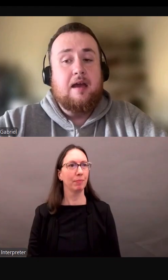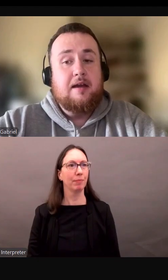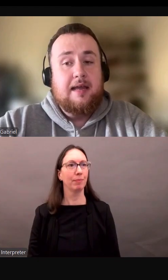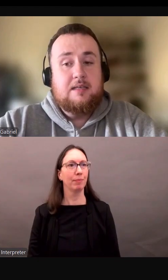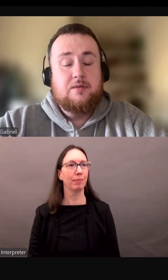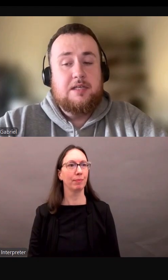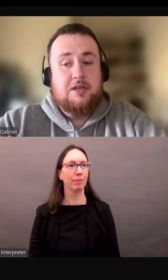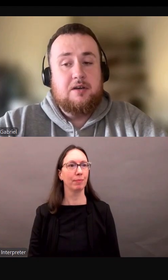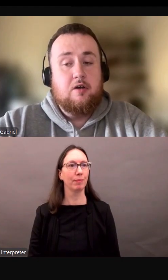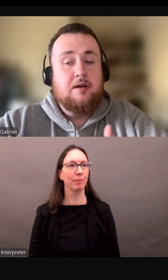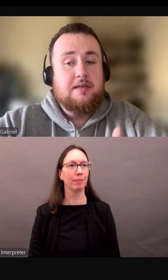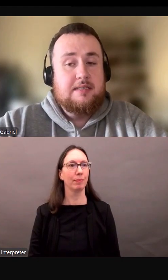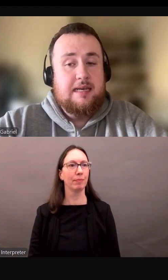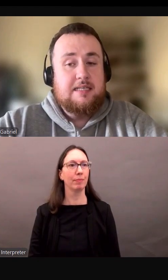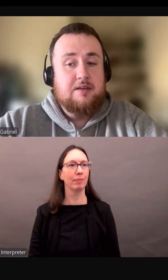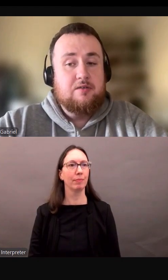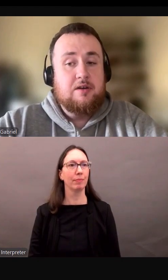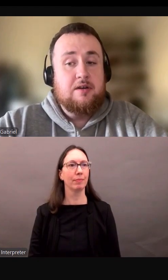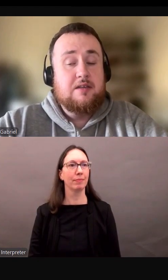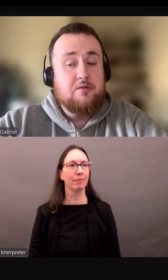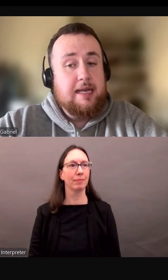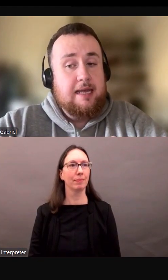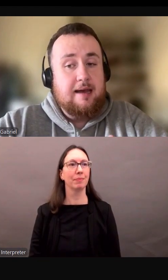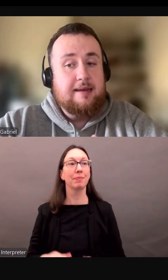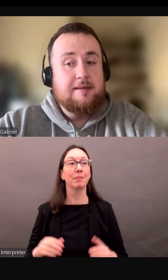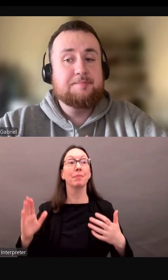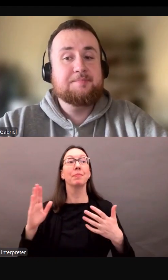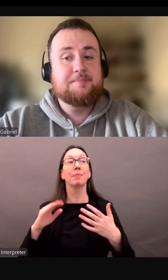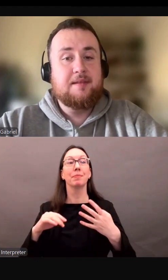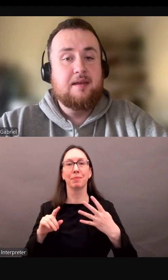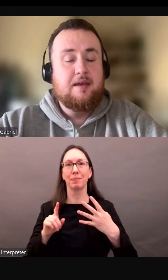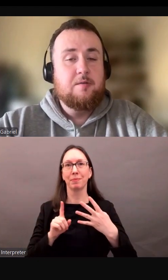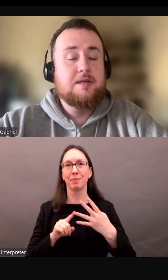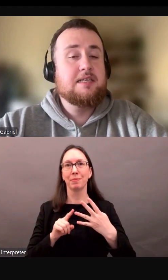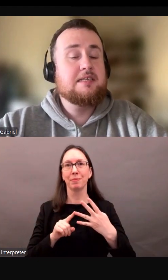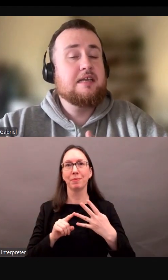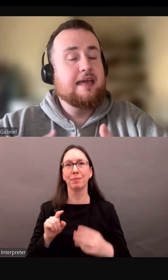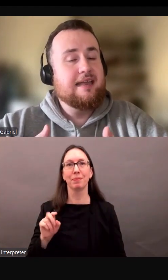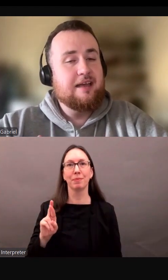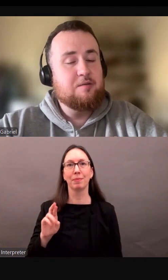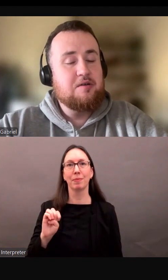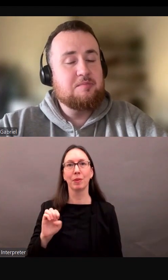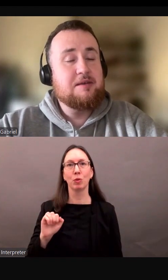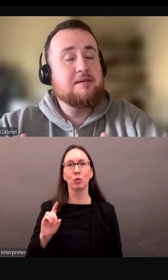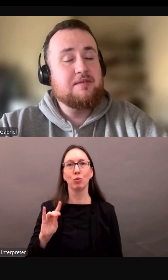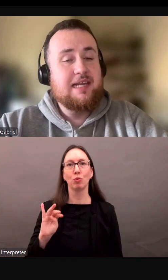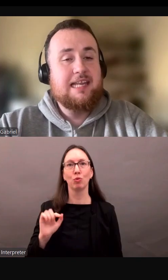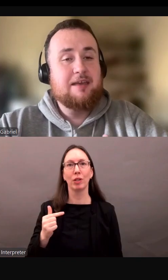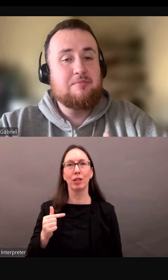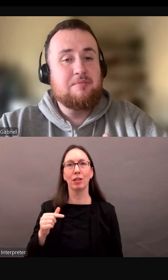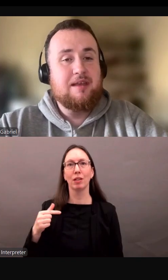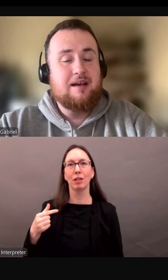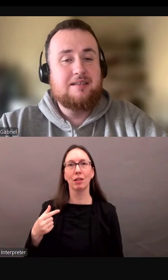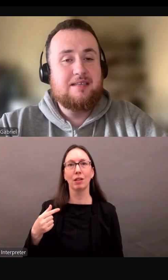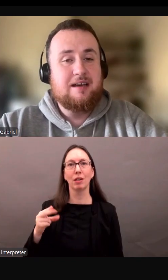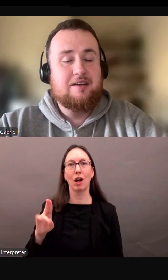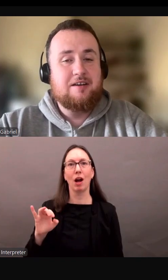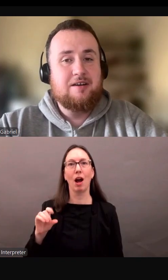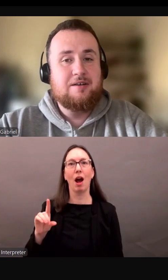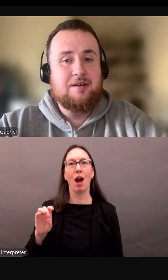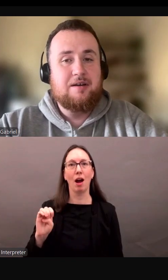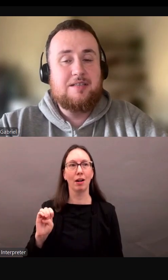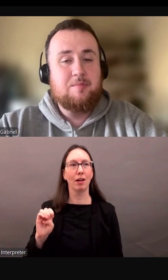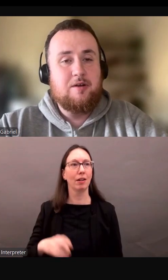Then our next feature, or dyslexia ruler, is the reading guide, which is what people have nicknamed on